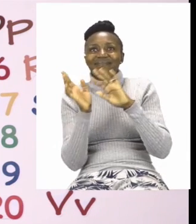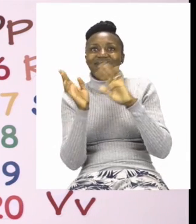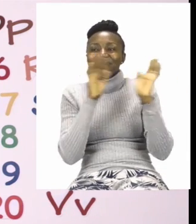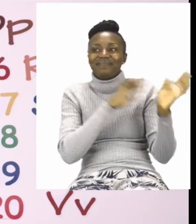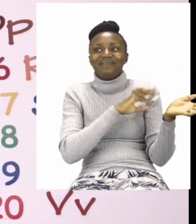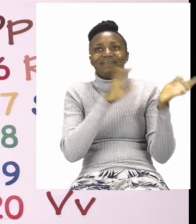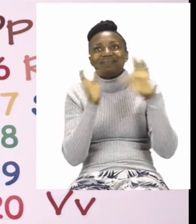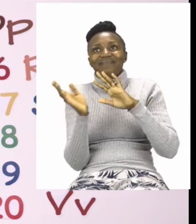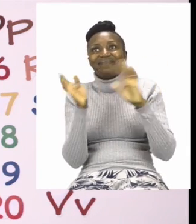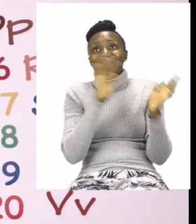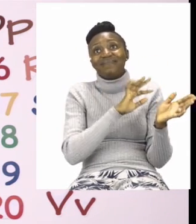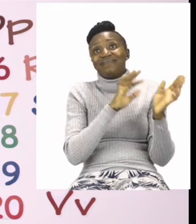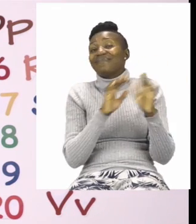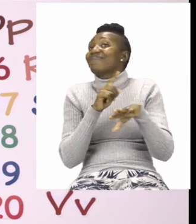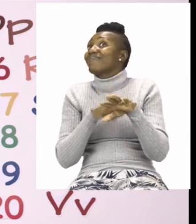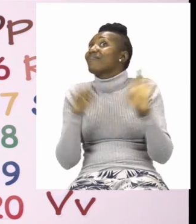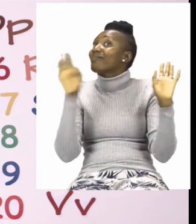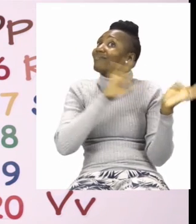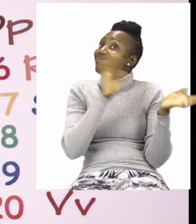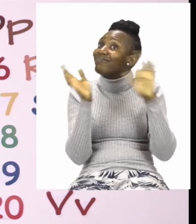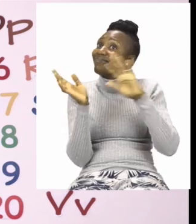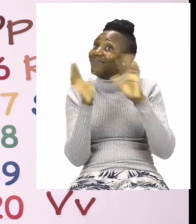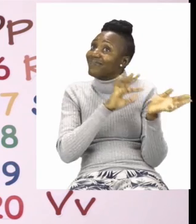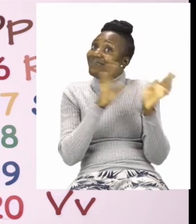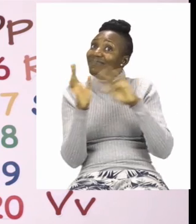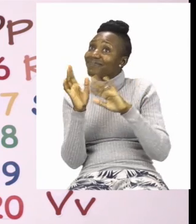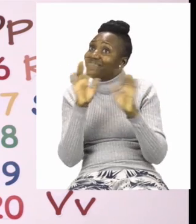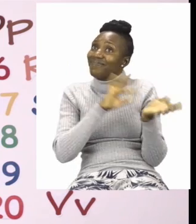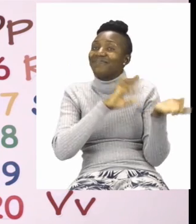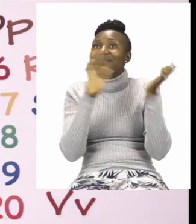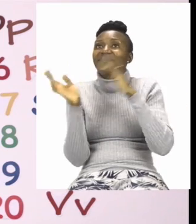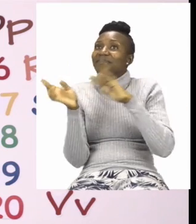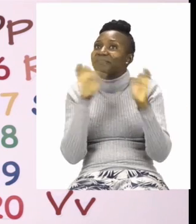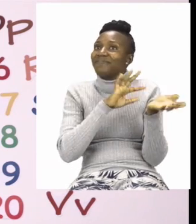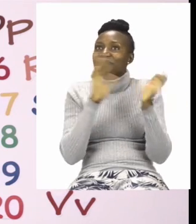goodbye. It's time to say goodbye.